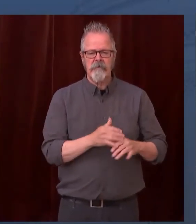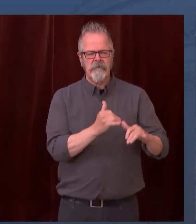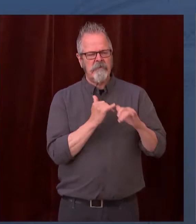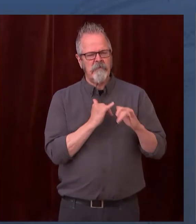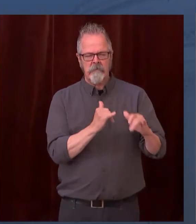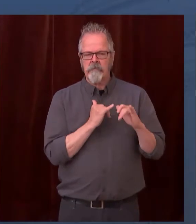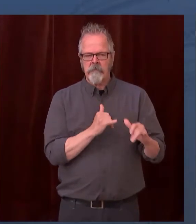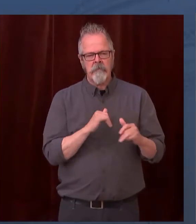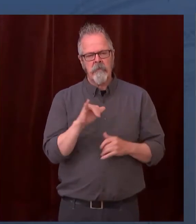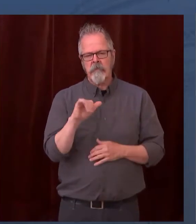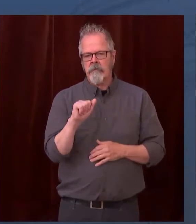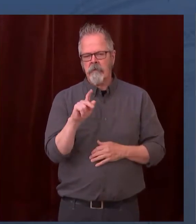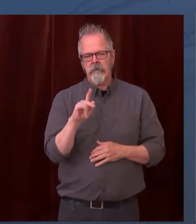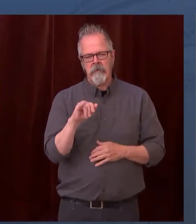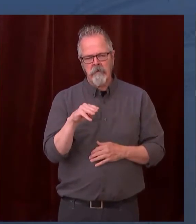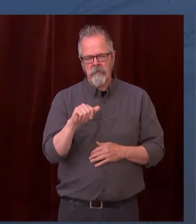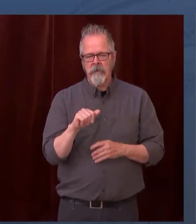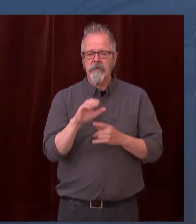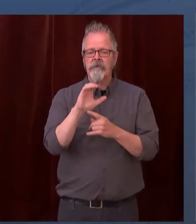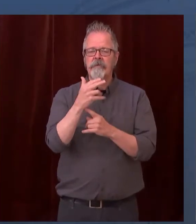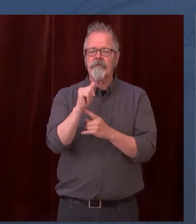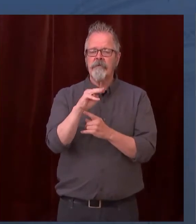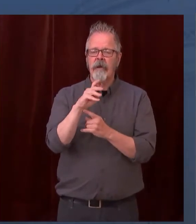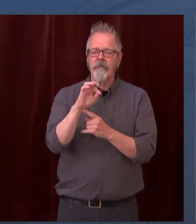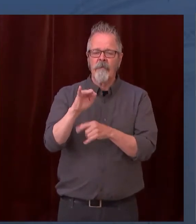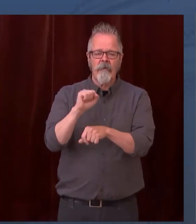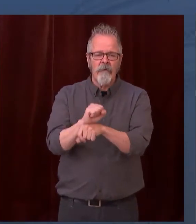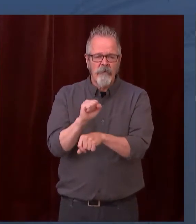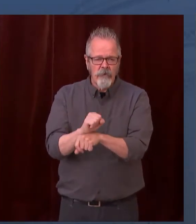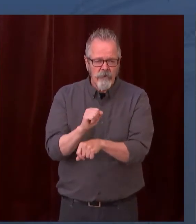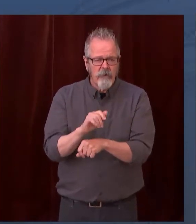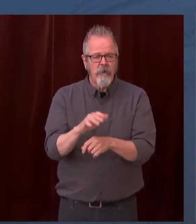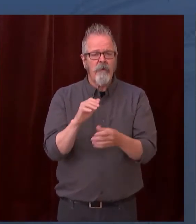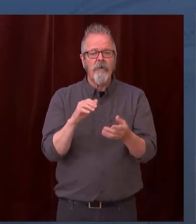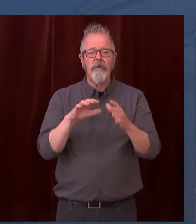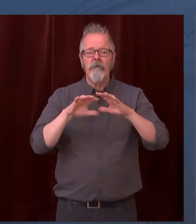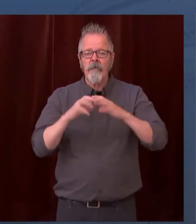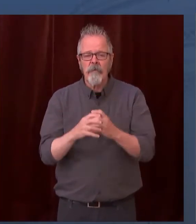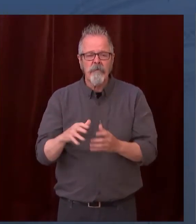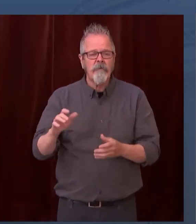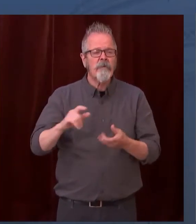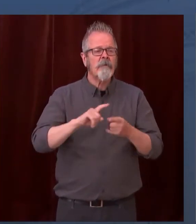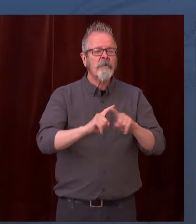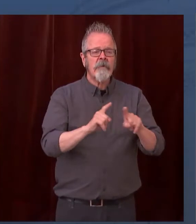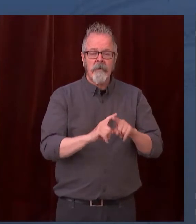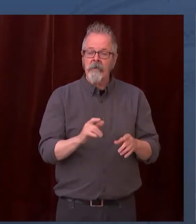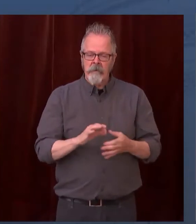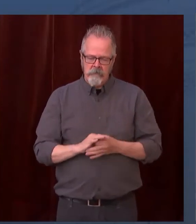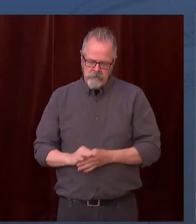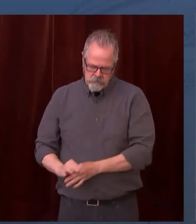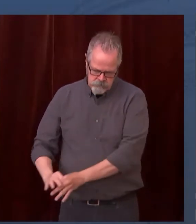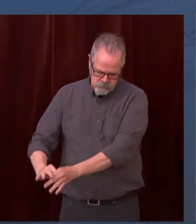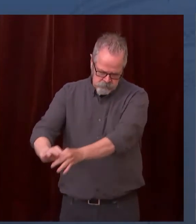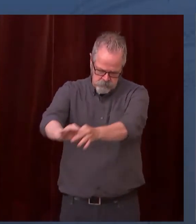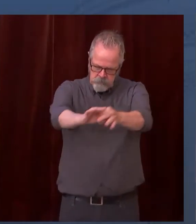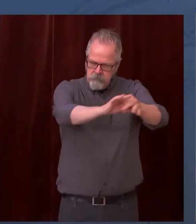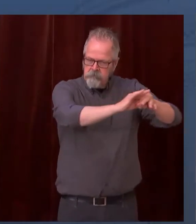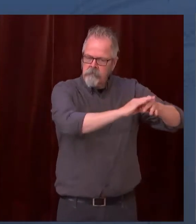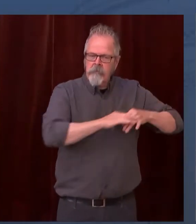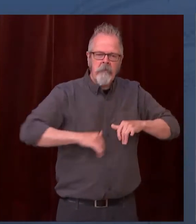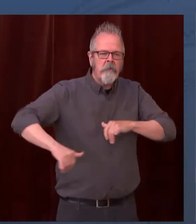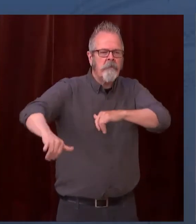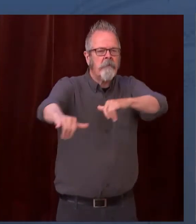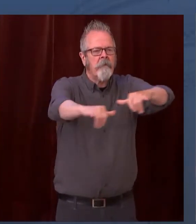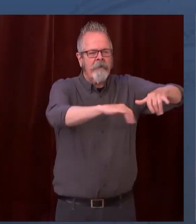groups have been stepping up already with our wear a mask, open up. And so we're continuing to do that. We're going to follow